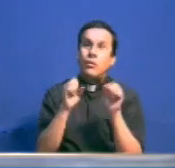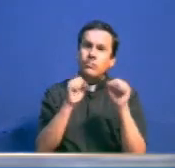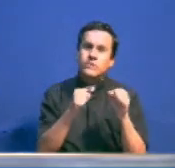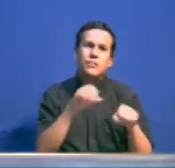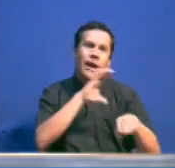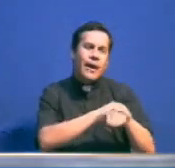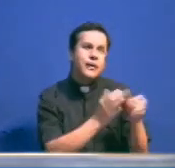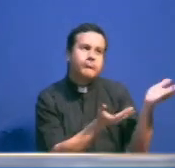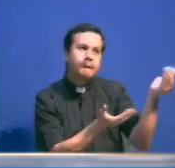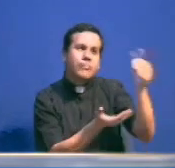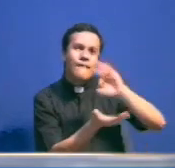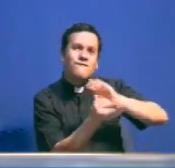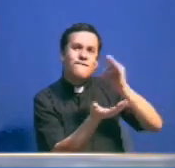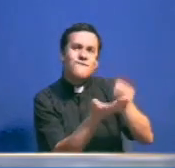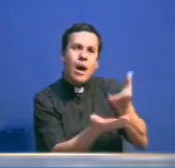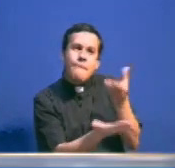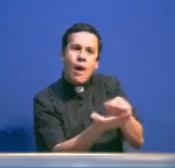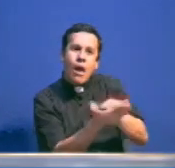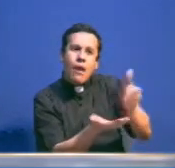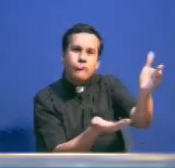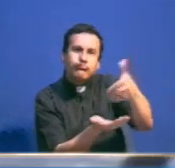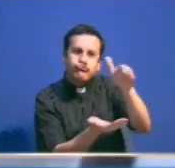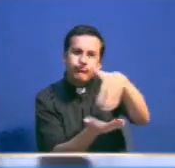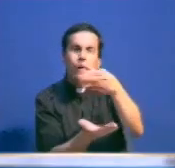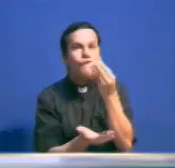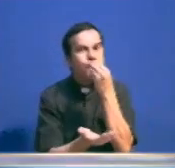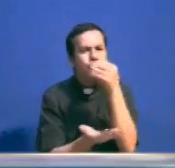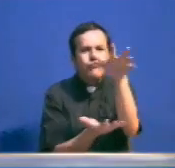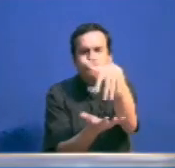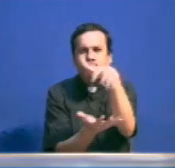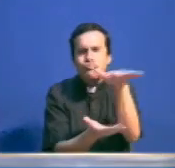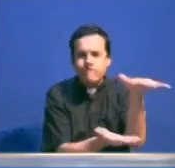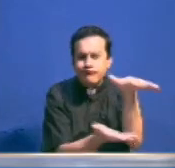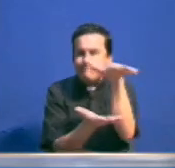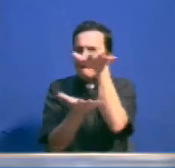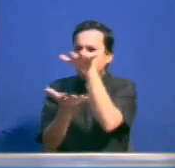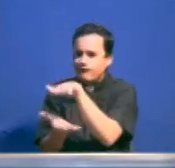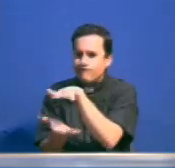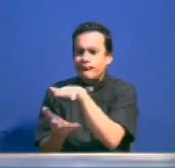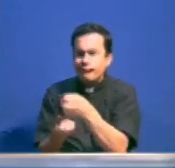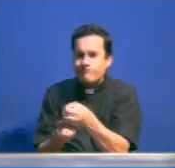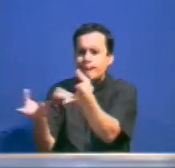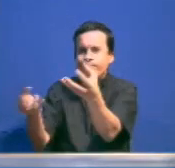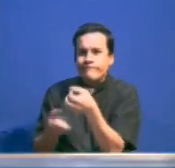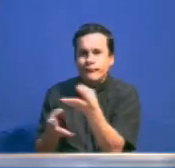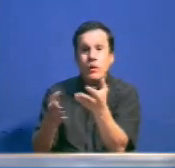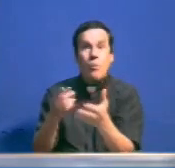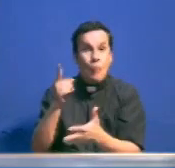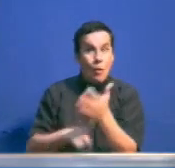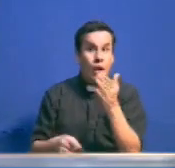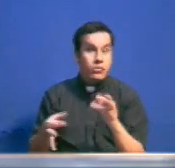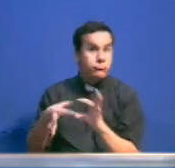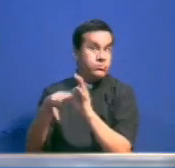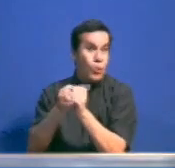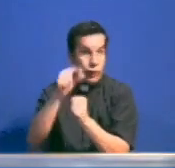funds, collecting money, collecting food to supplement all that the government is doing. Kindly note